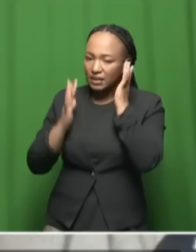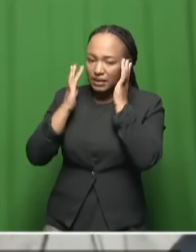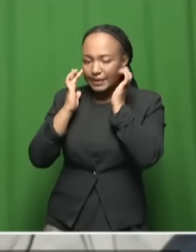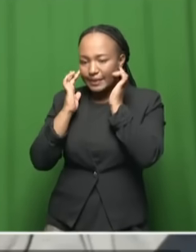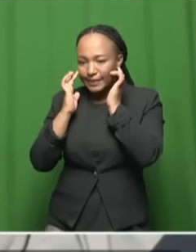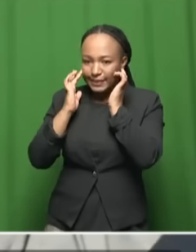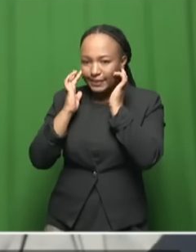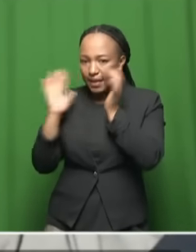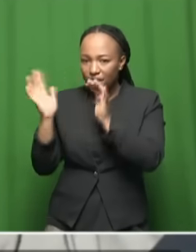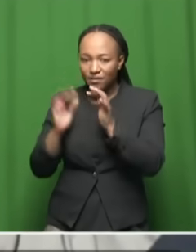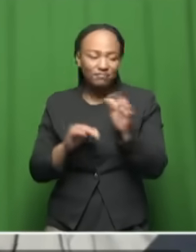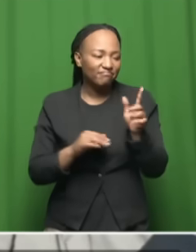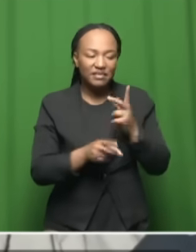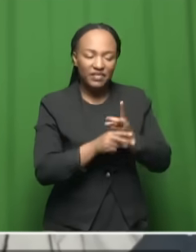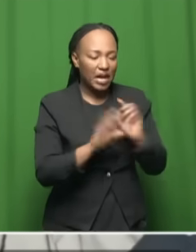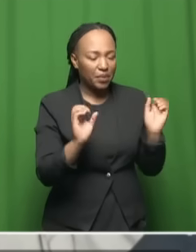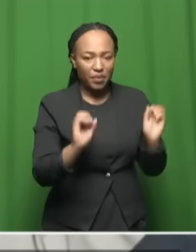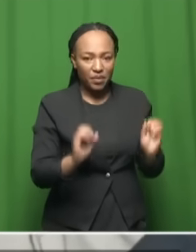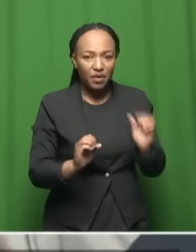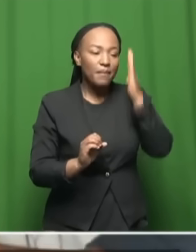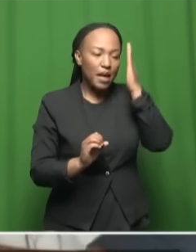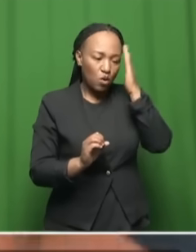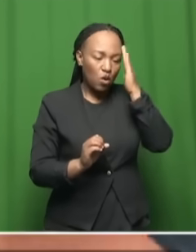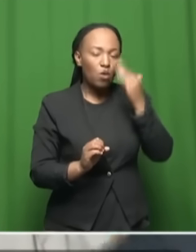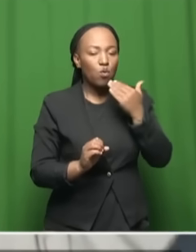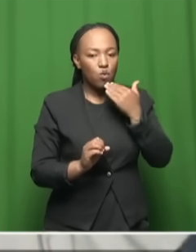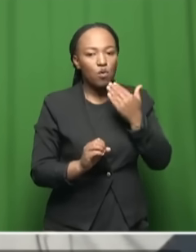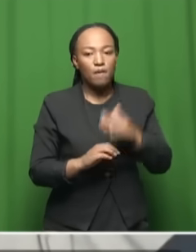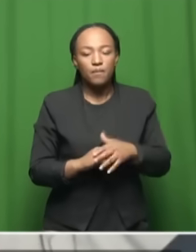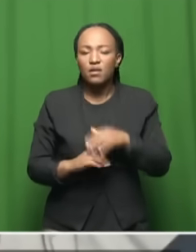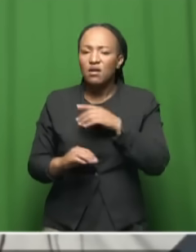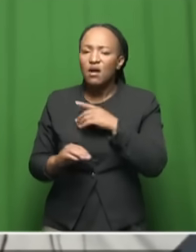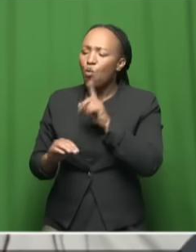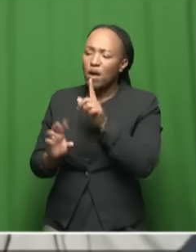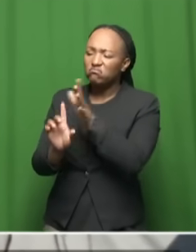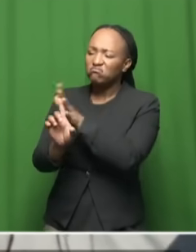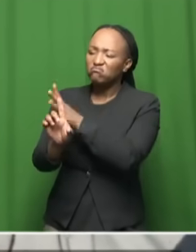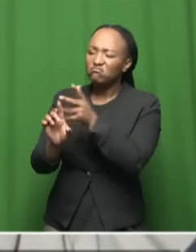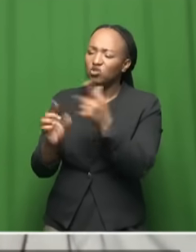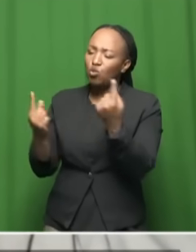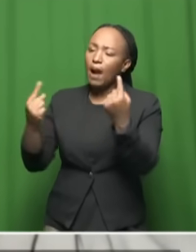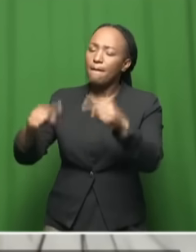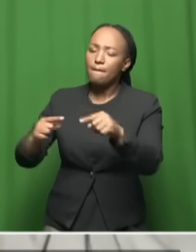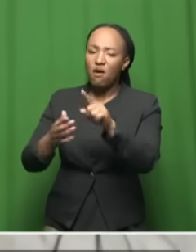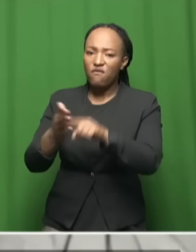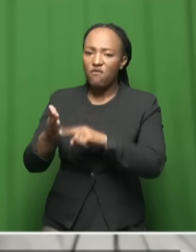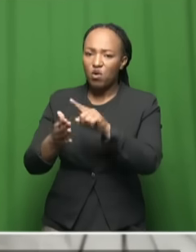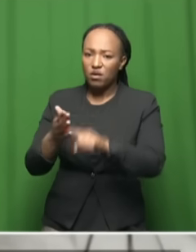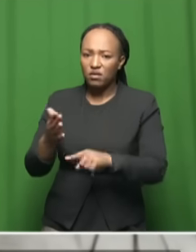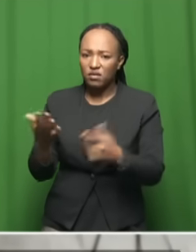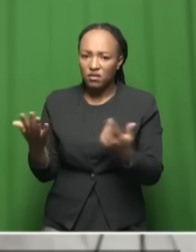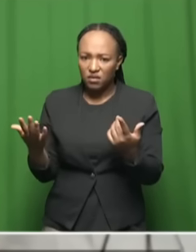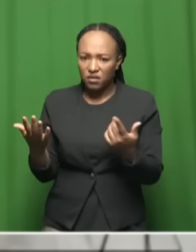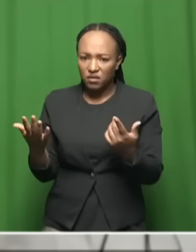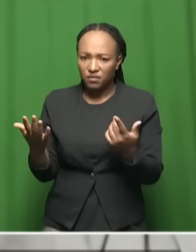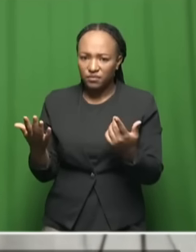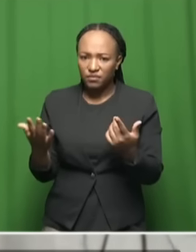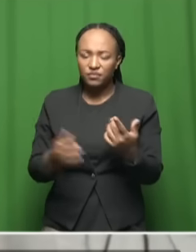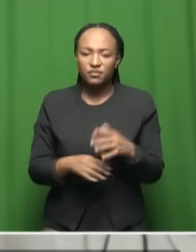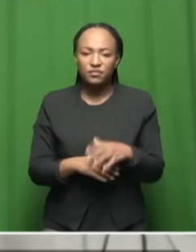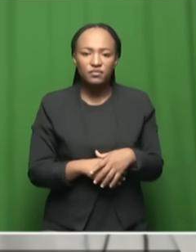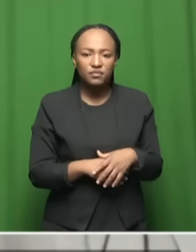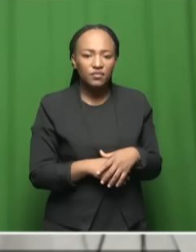would go? You did not. No, I did not Okay. at all. I know I'm voting for. What persuaded you to come cast your ballots? Or I believe